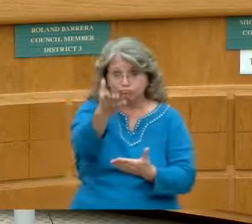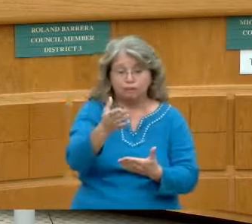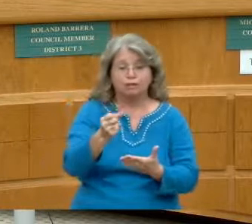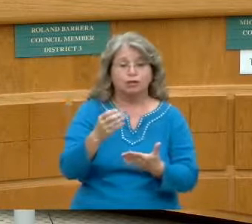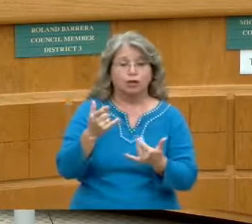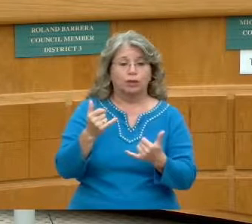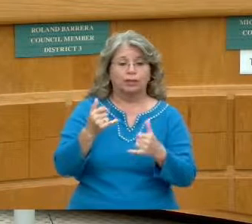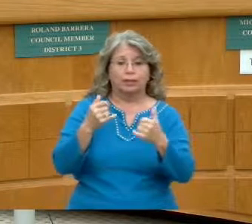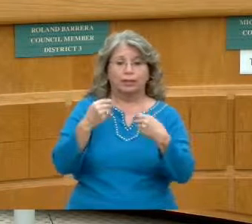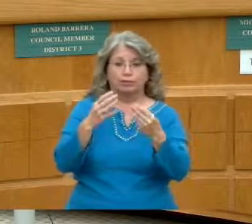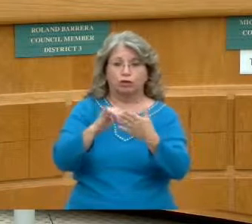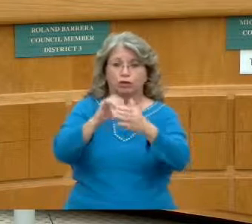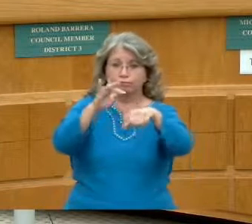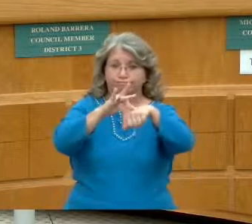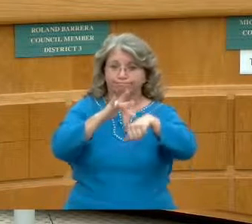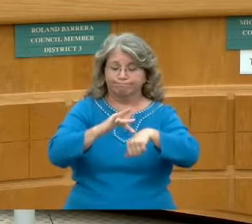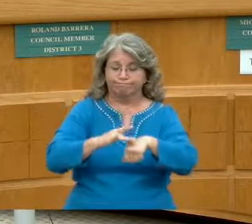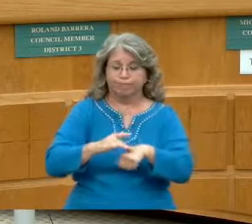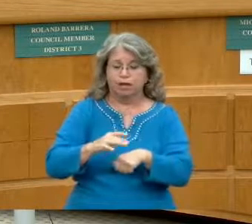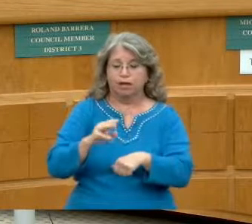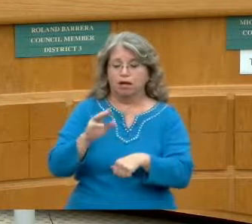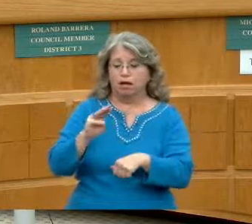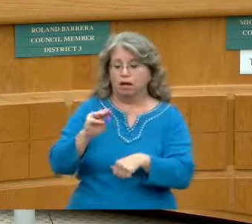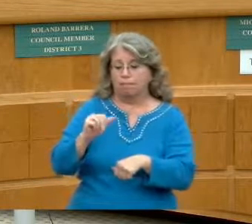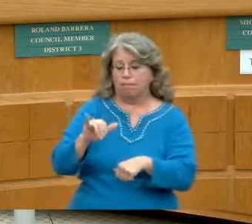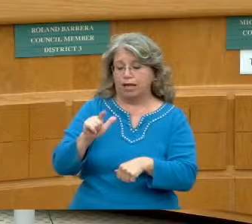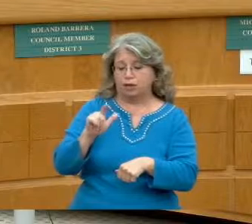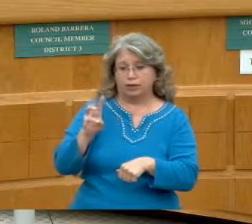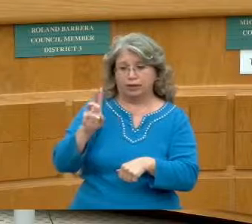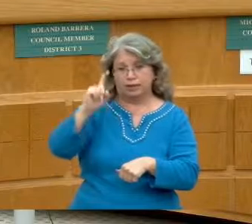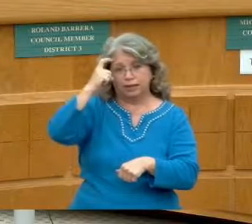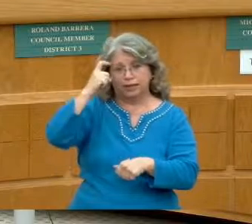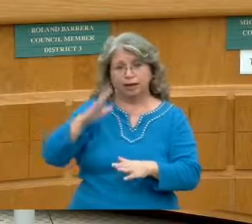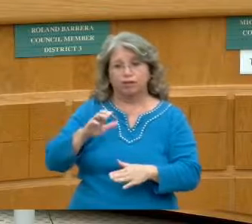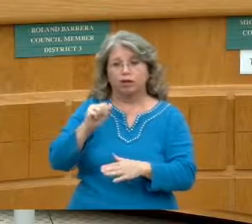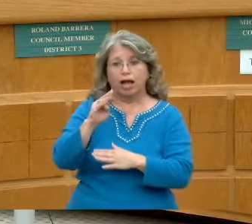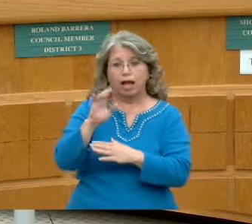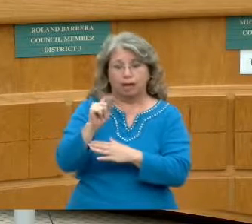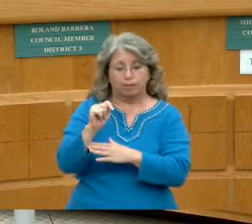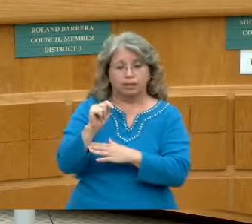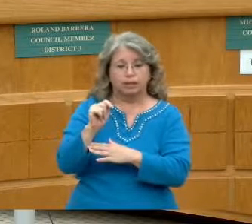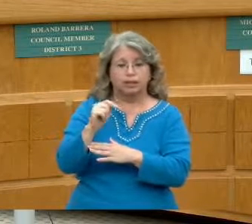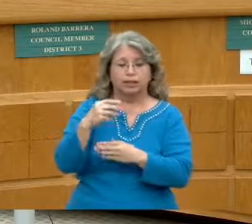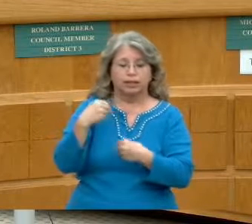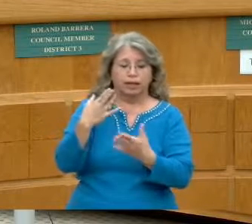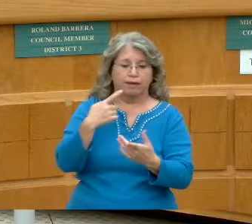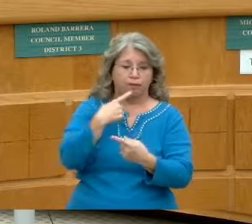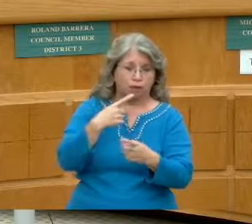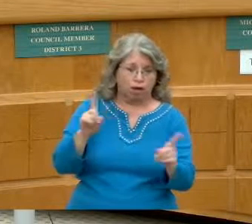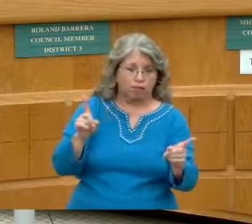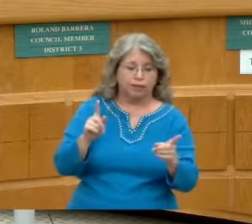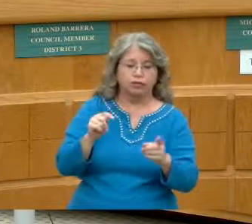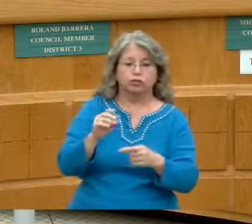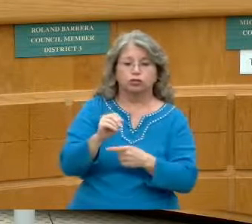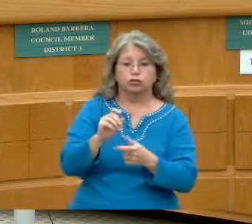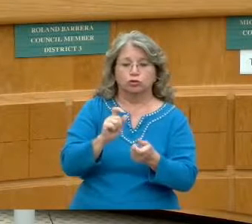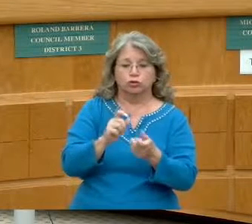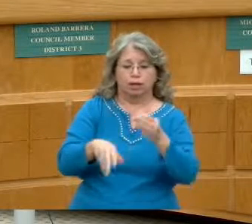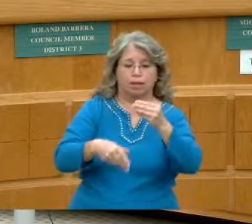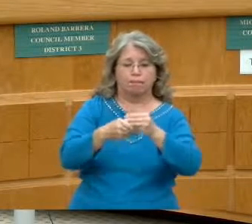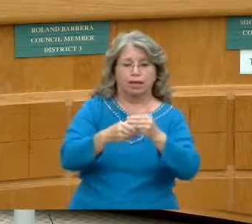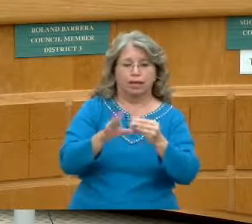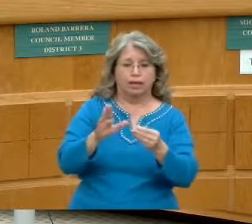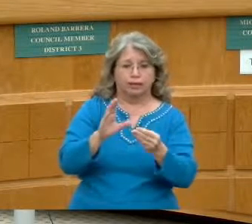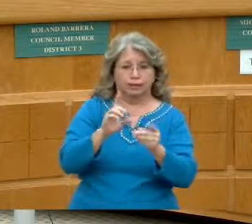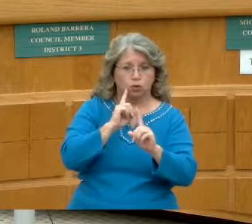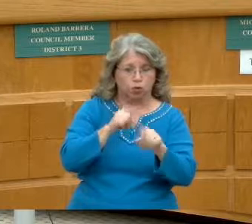highlights. On May 26, Governor Abbott issued a proclamation to amend the current open Texas orders. I have issued new